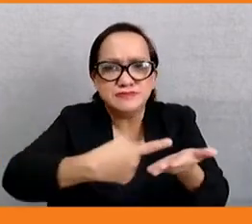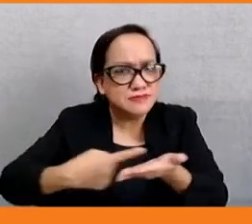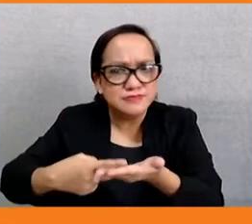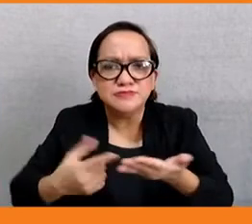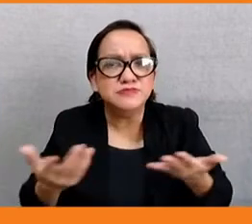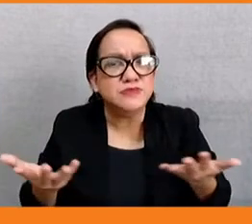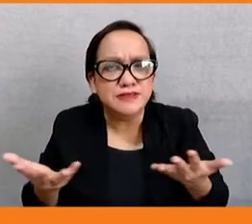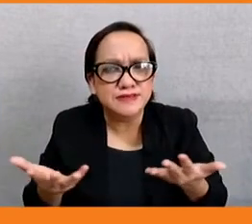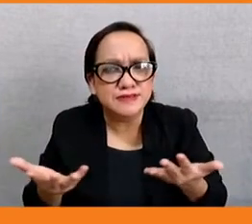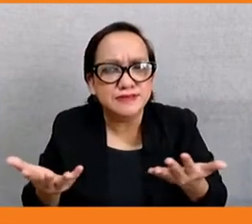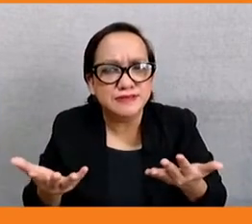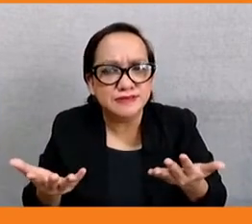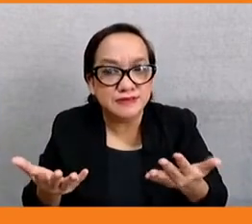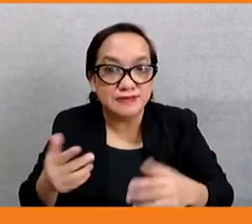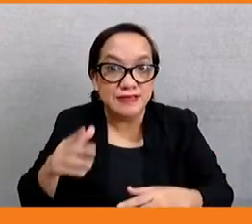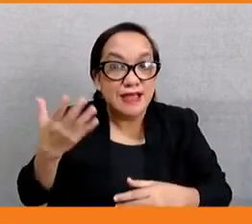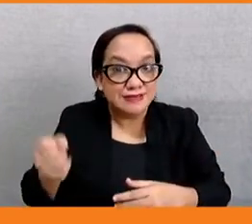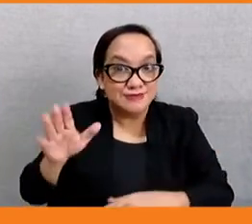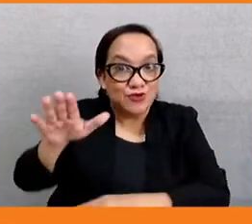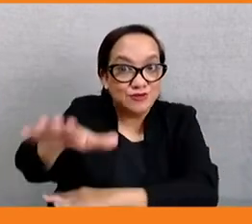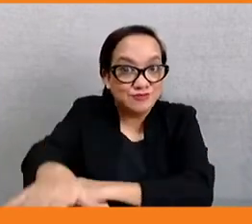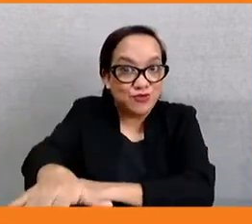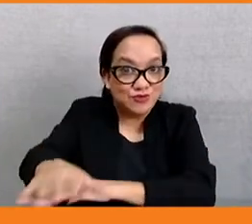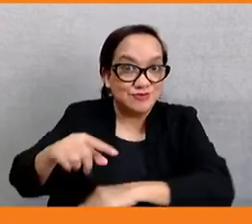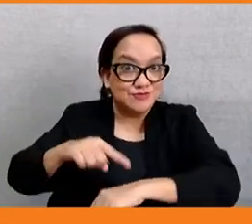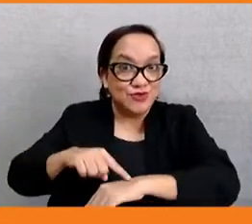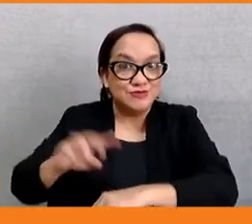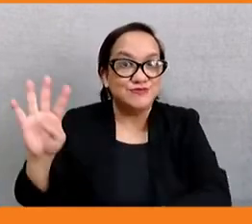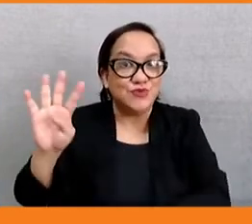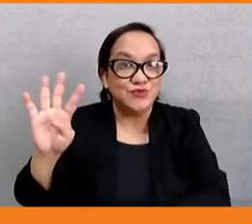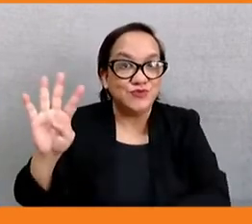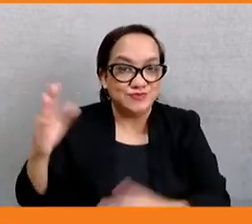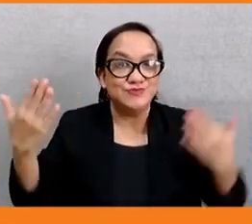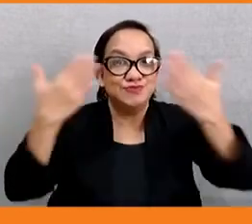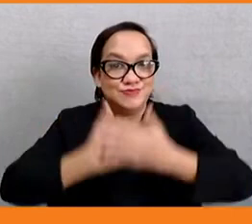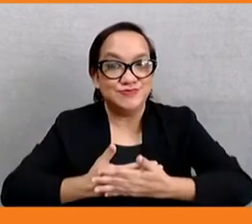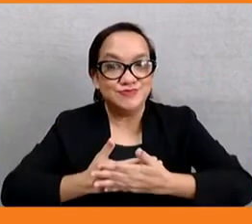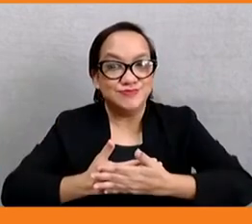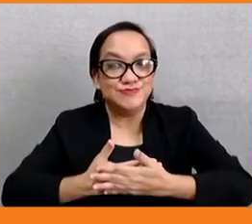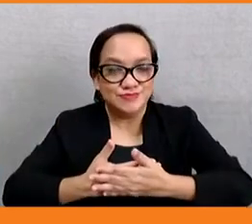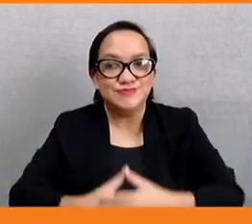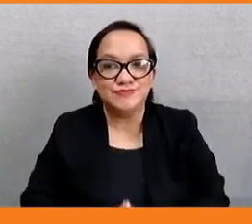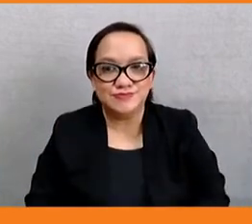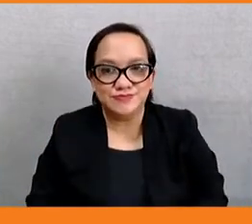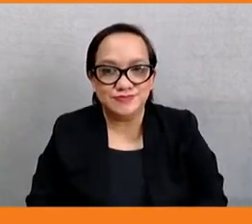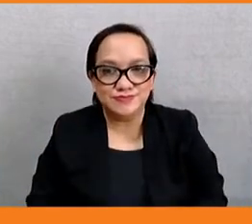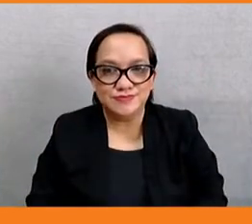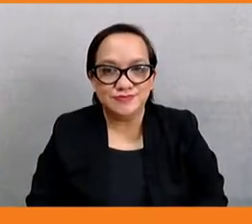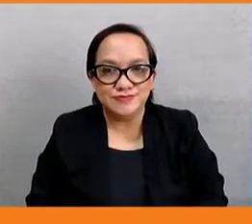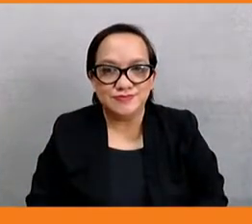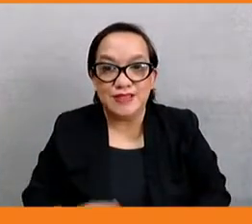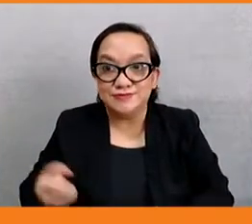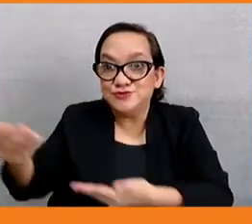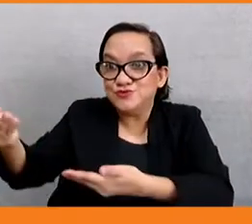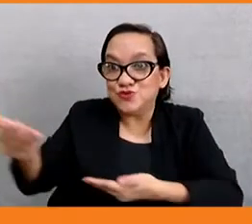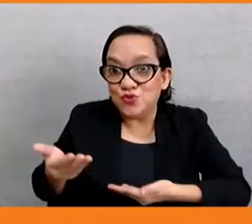Please register if you haven't done so. Right now, at this time, I'd like to invite Mr. Hemanta Vittanage, Executive Director of